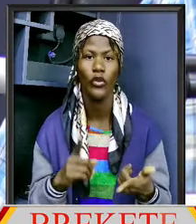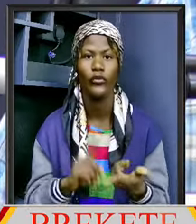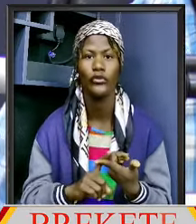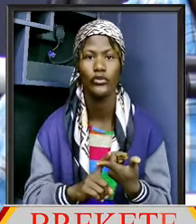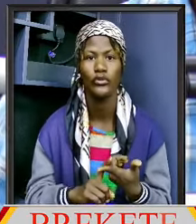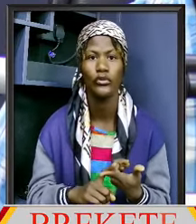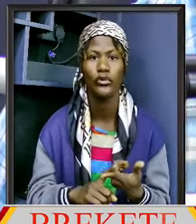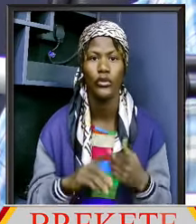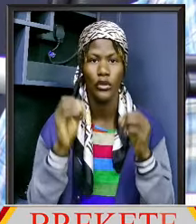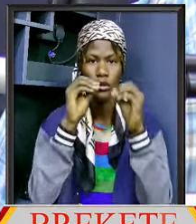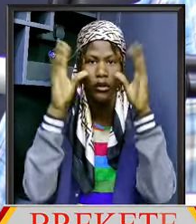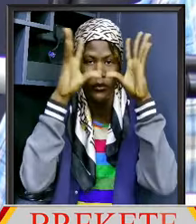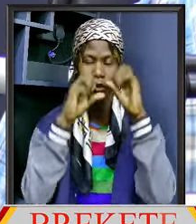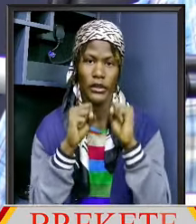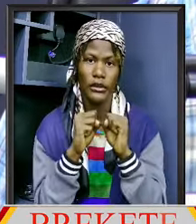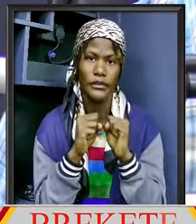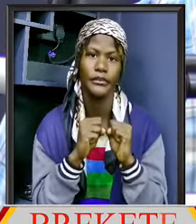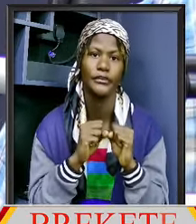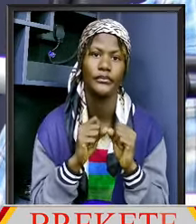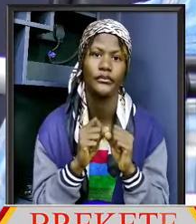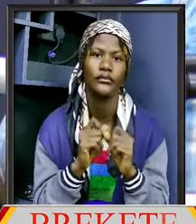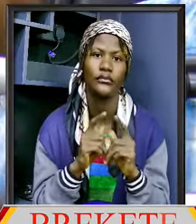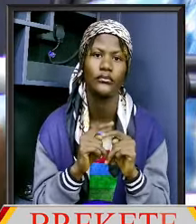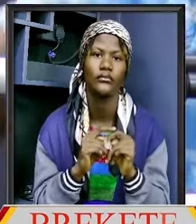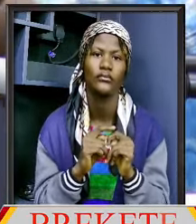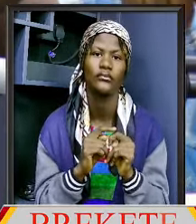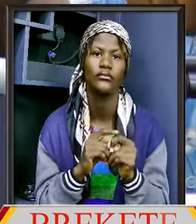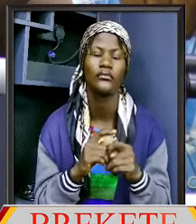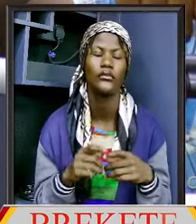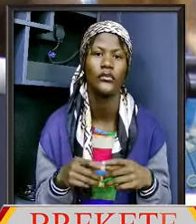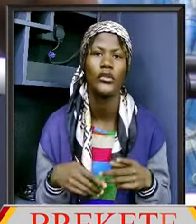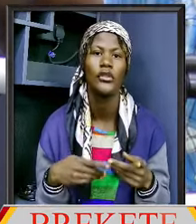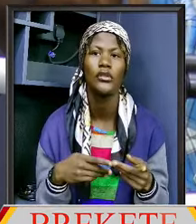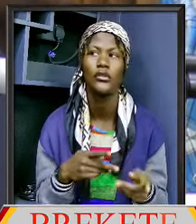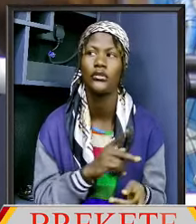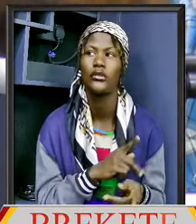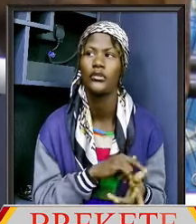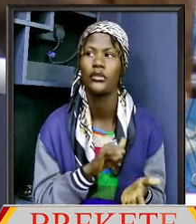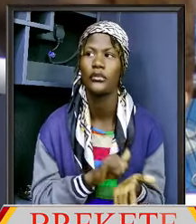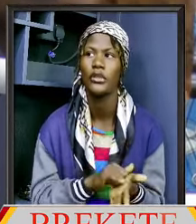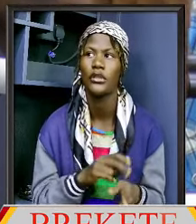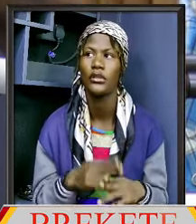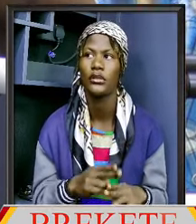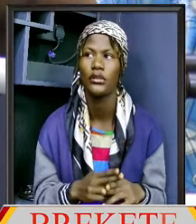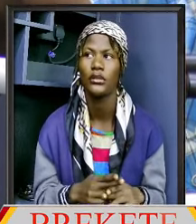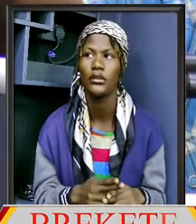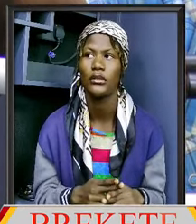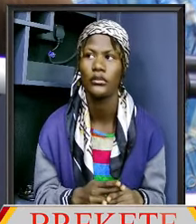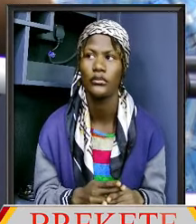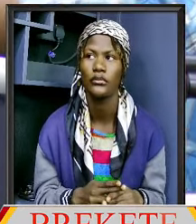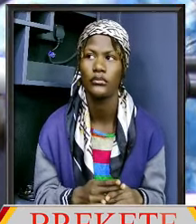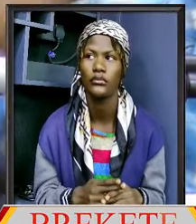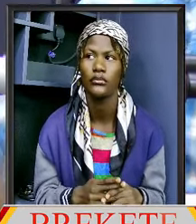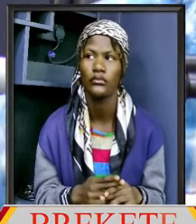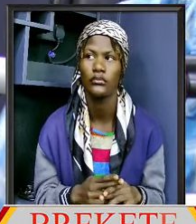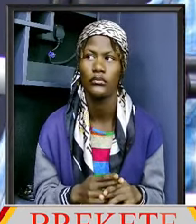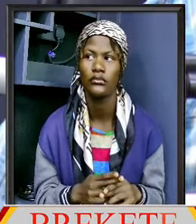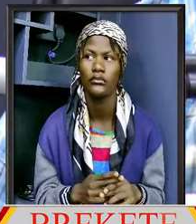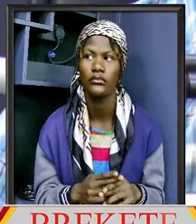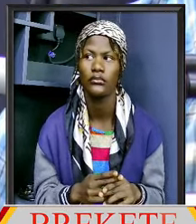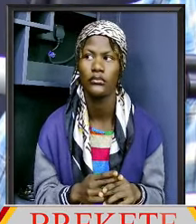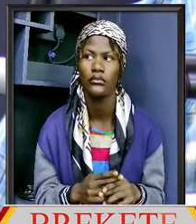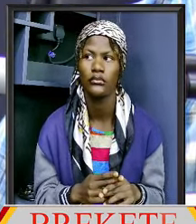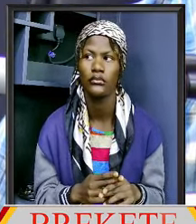president. Okay. So submit the name. You submit the name alongside the file where you submit.